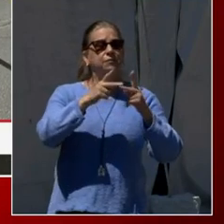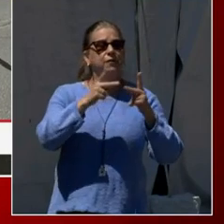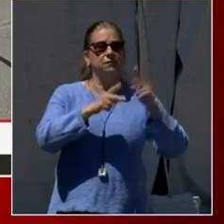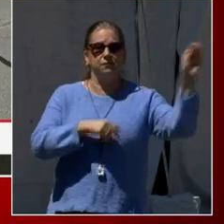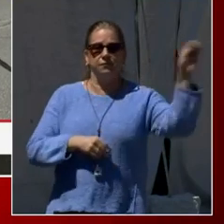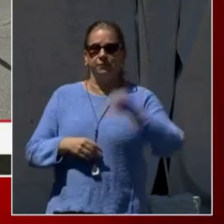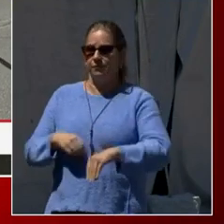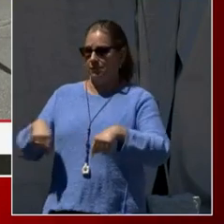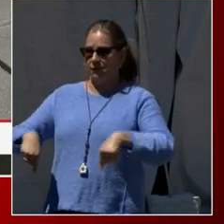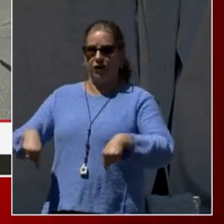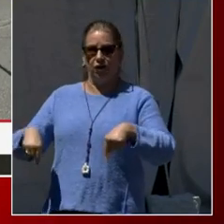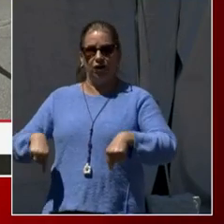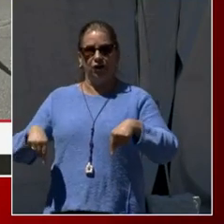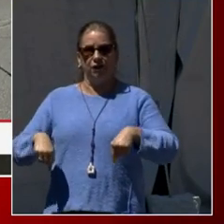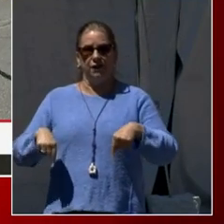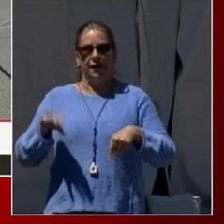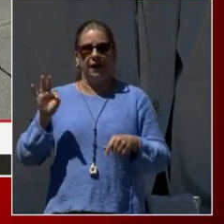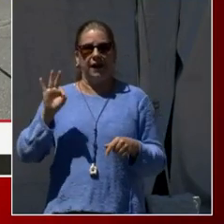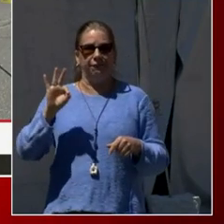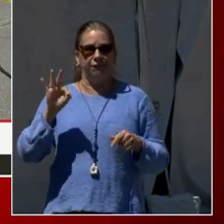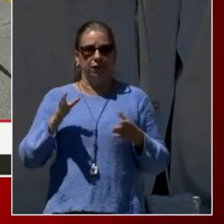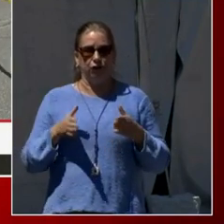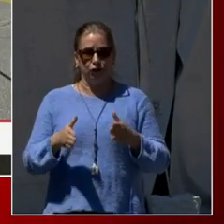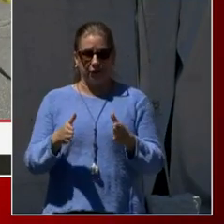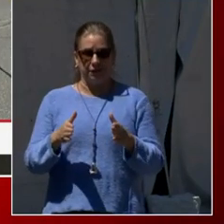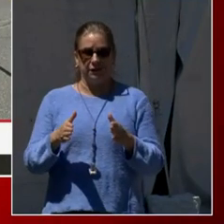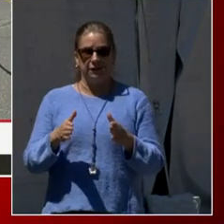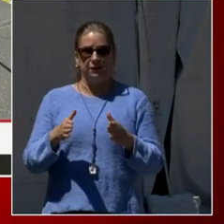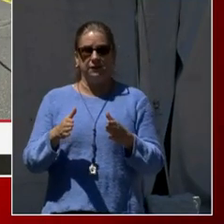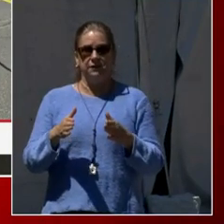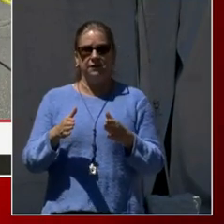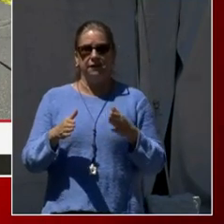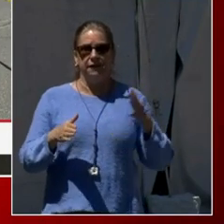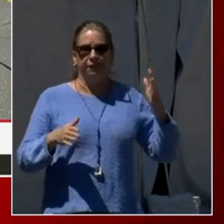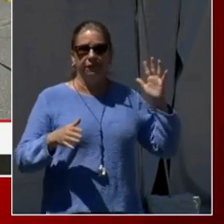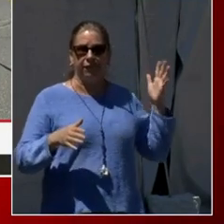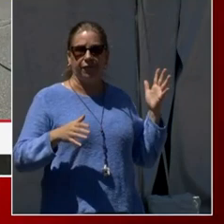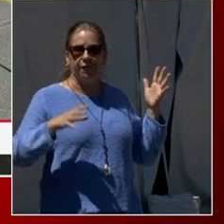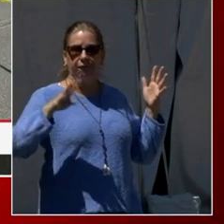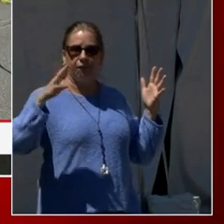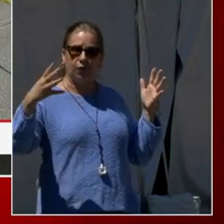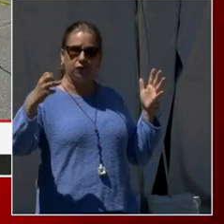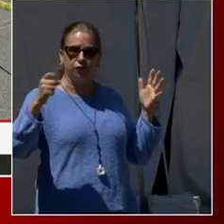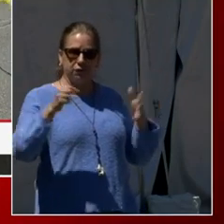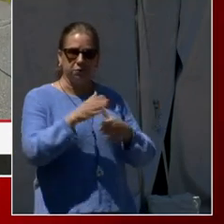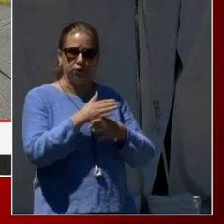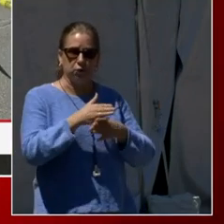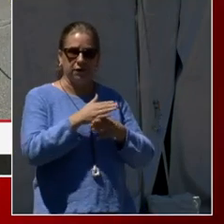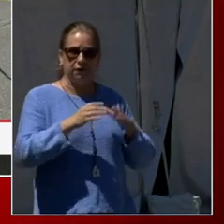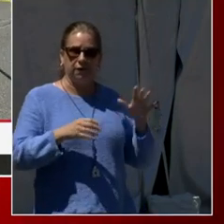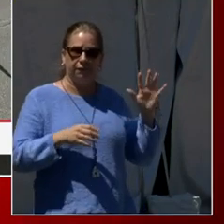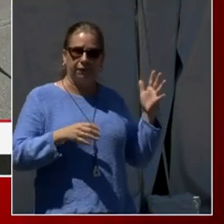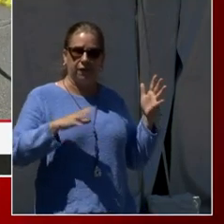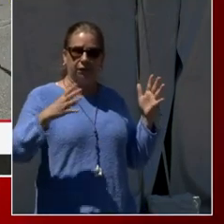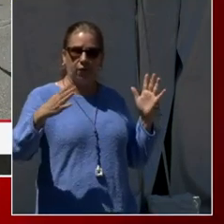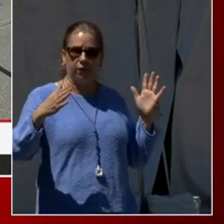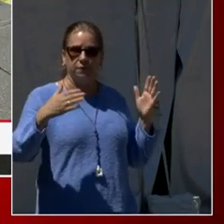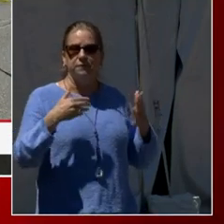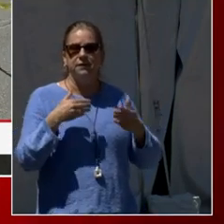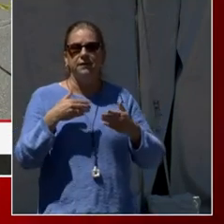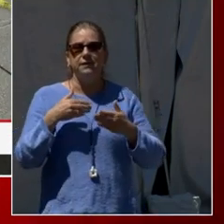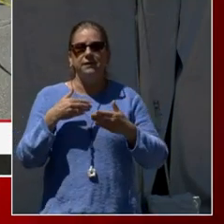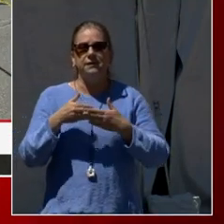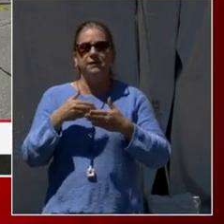Street between 4th and 5th Streets Northwest near the Building Museum. We're going to be shutting down this part of the